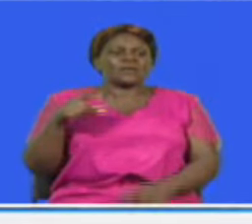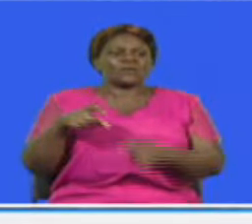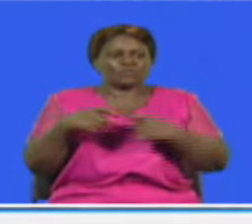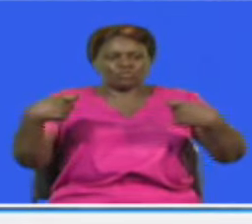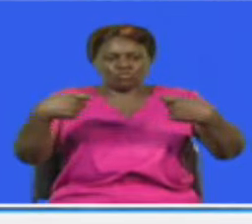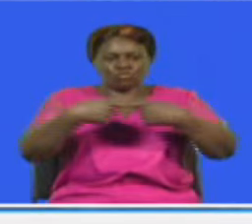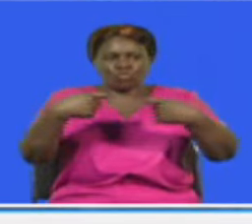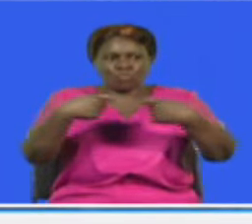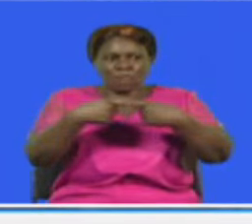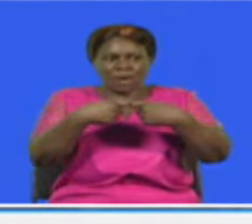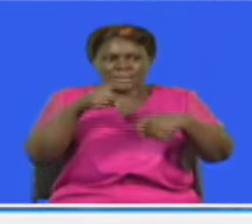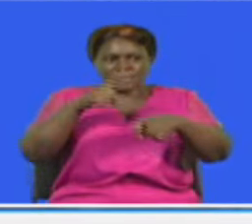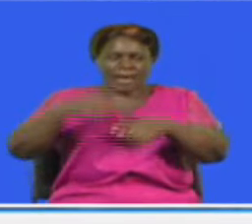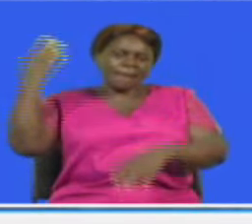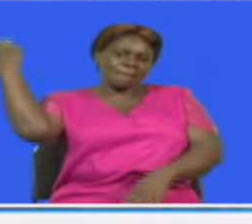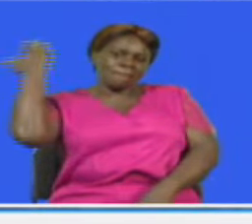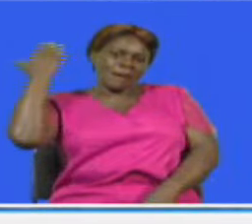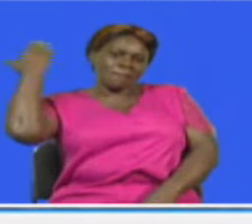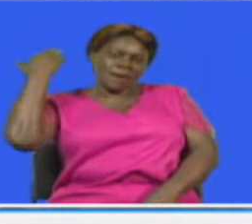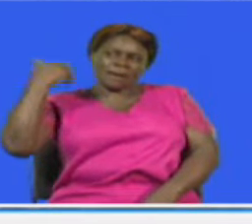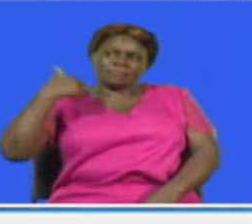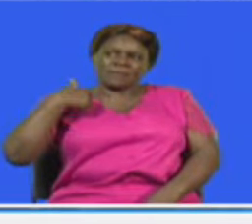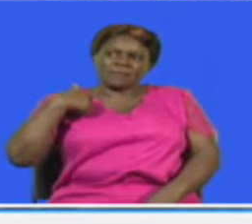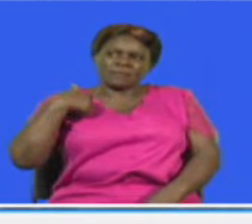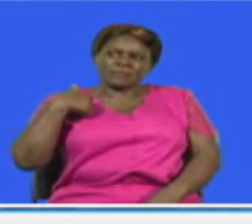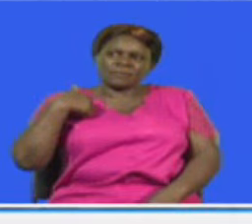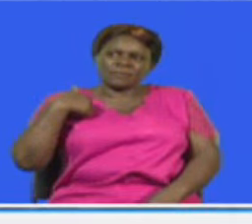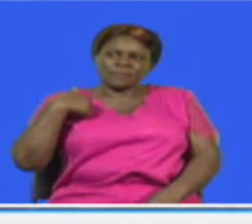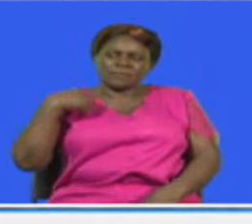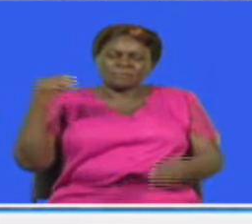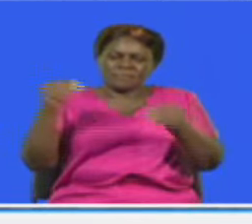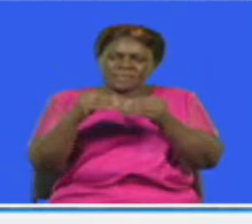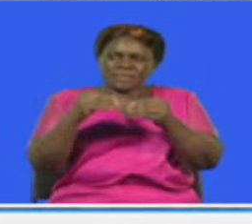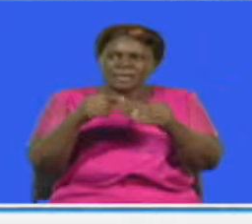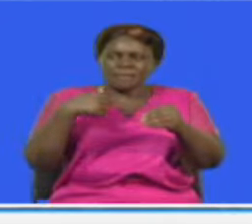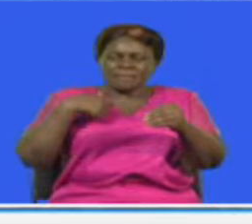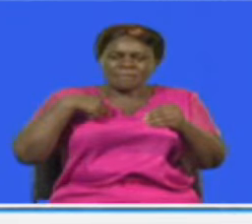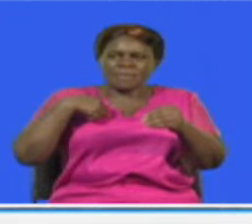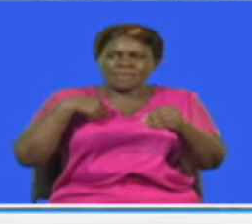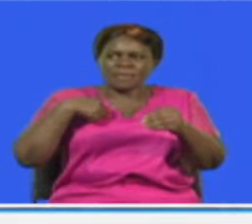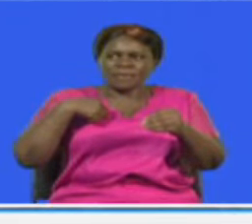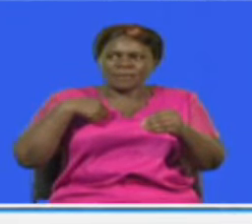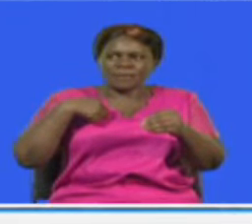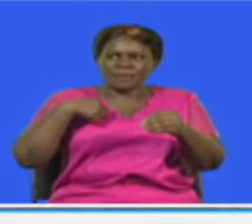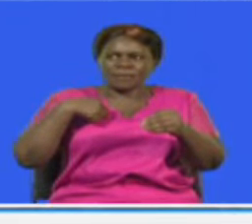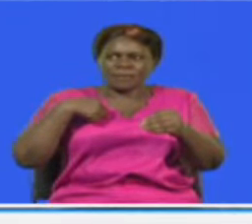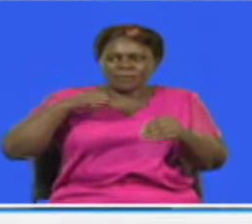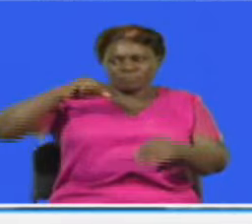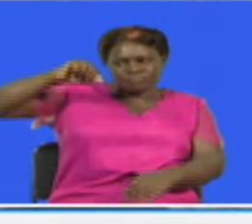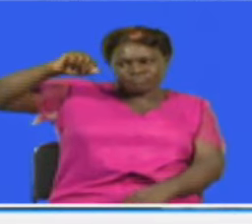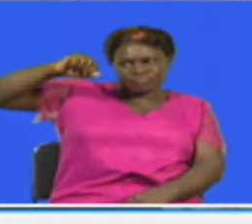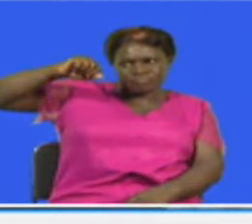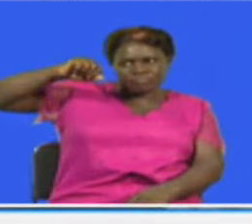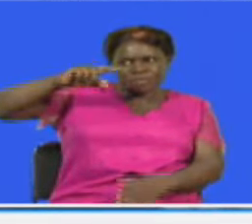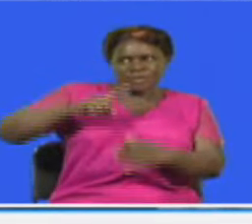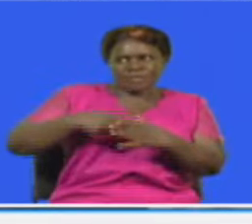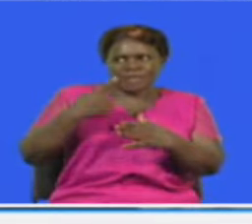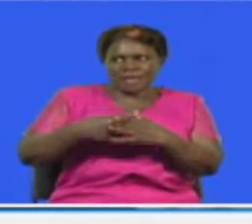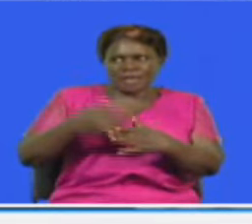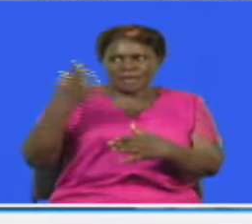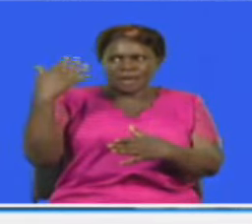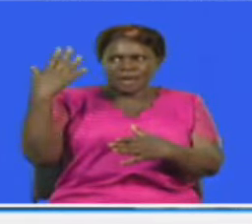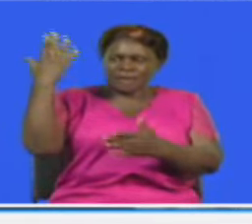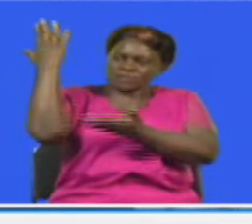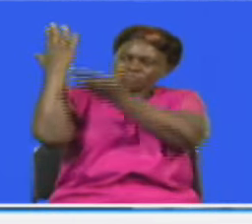chuma, na wakati panga ilikuwa inakuja, I think ilikuwa imembatana na hiyo chuma, lakini ni kuweka mkono ndio mkono ikazuia, ndio